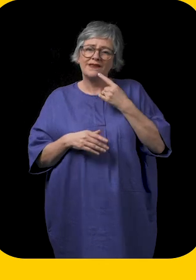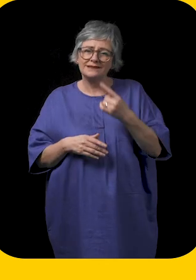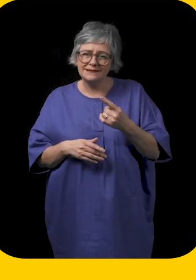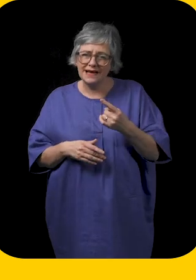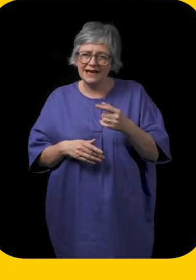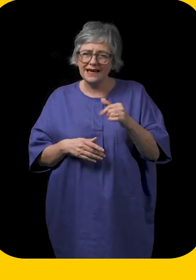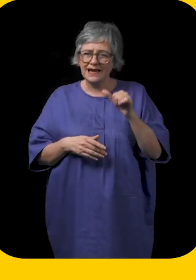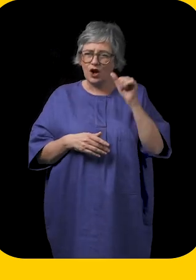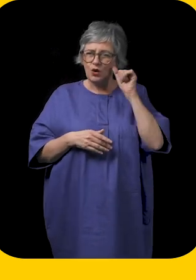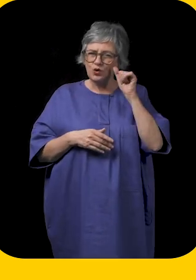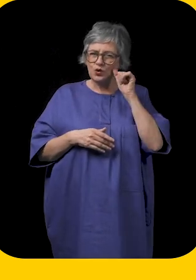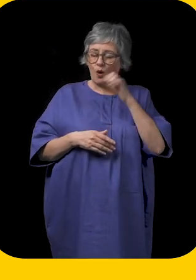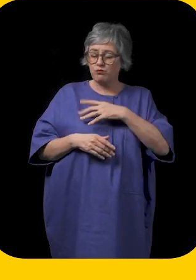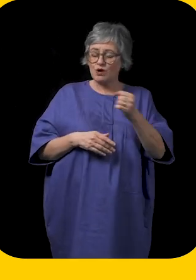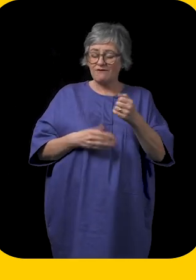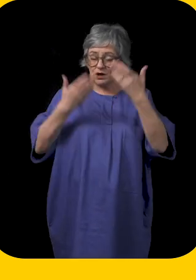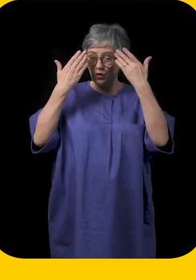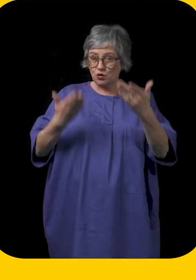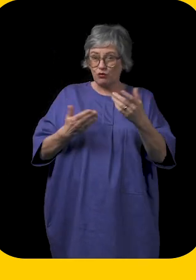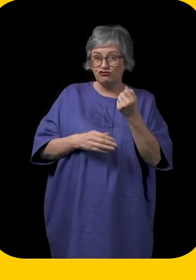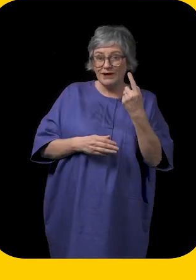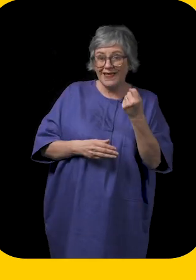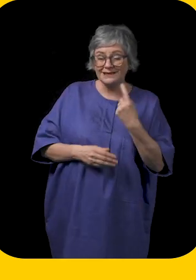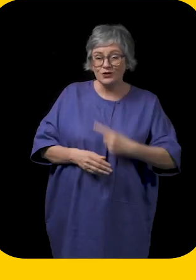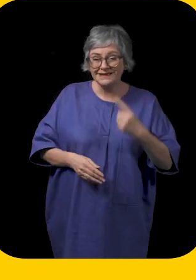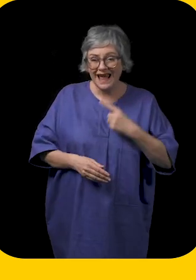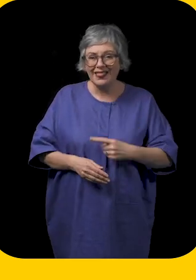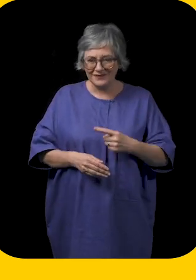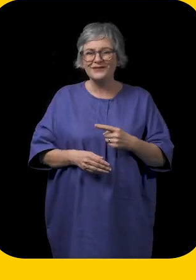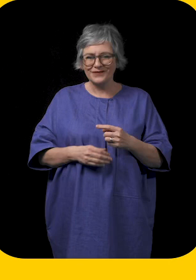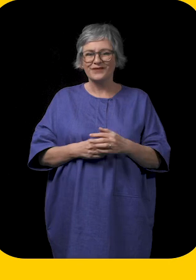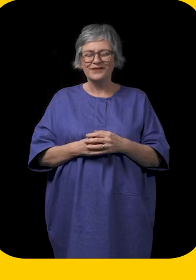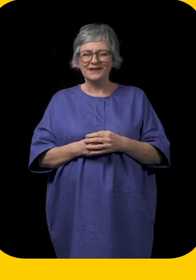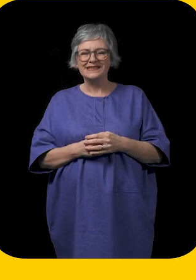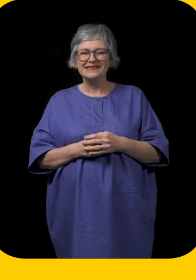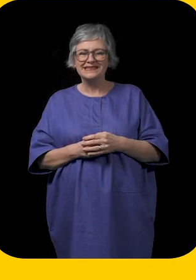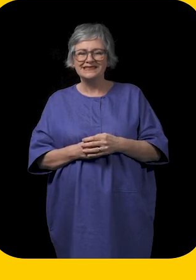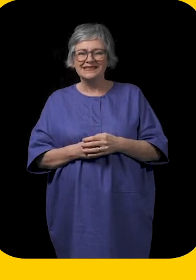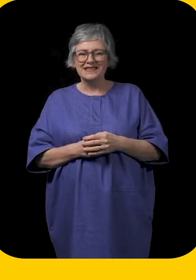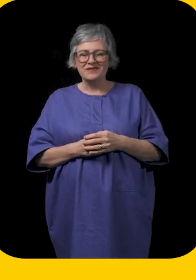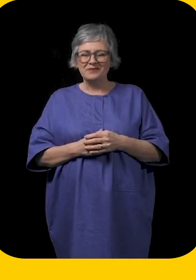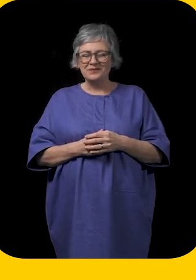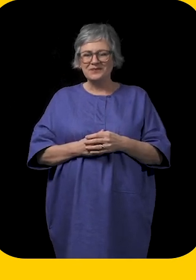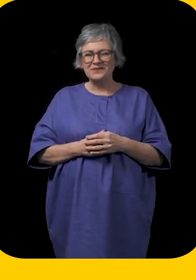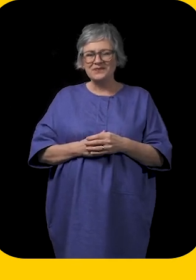So, I think I would actually say, you're like really brave and you don't even realize how brave you are.